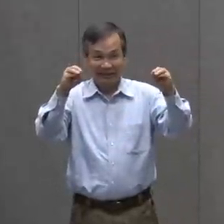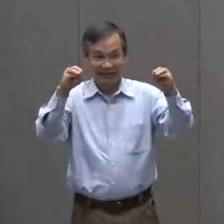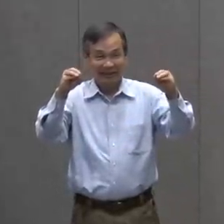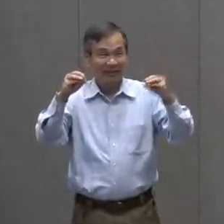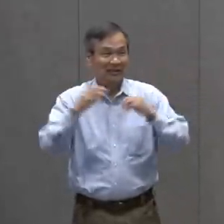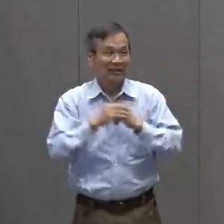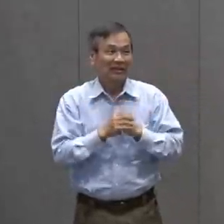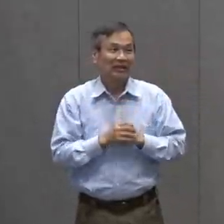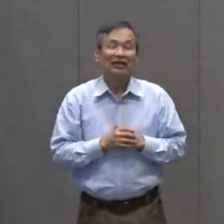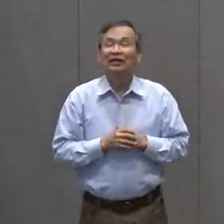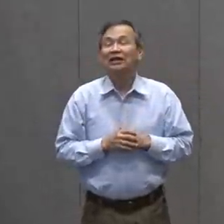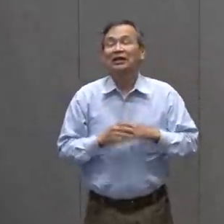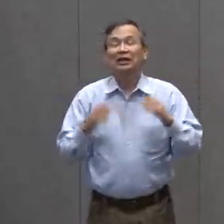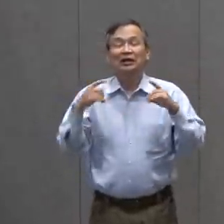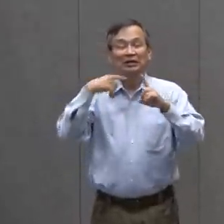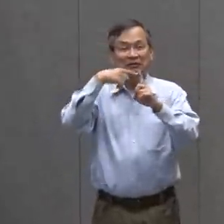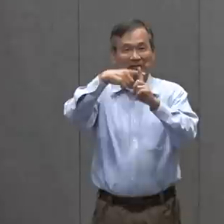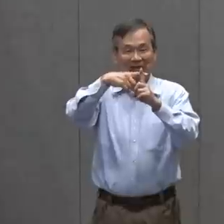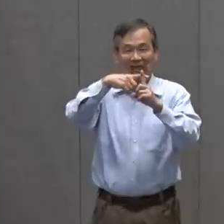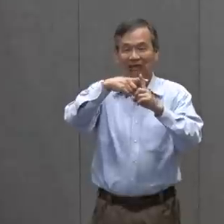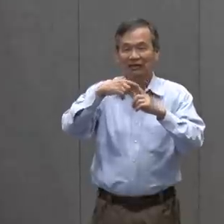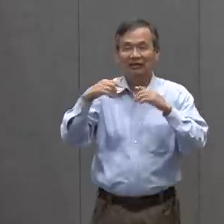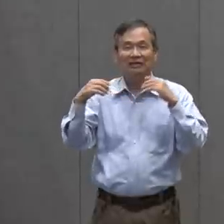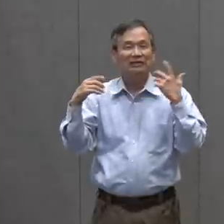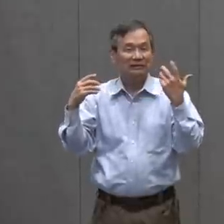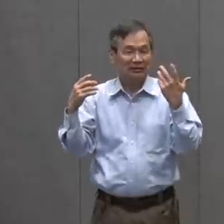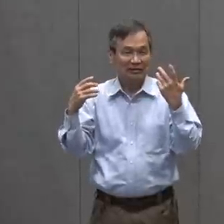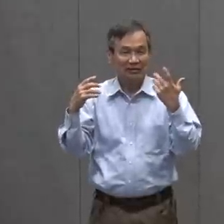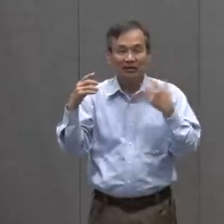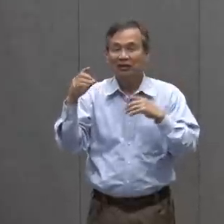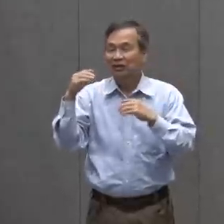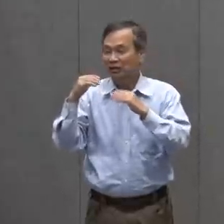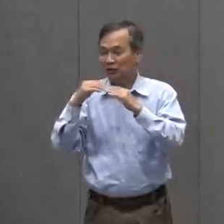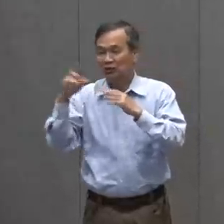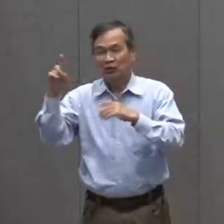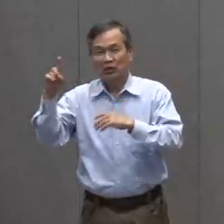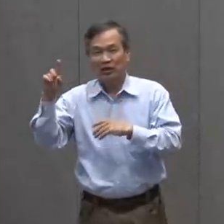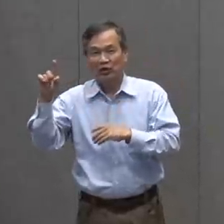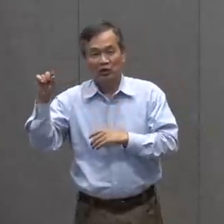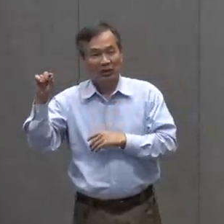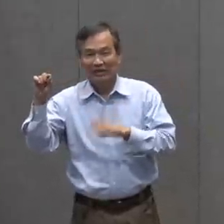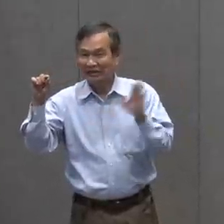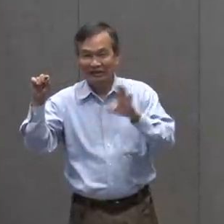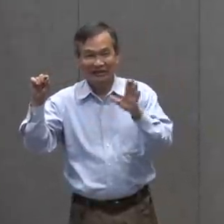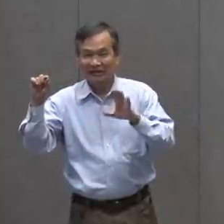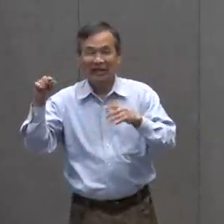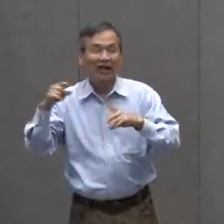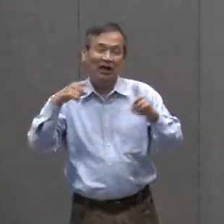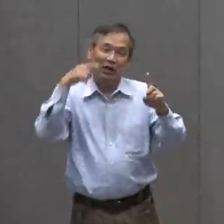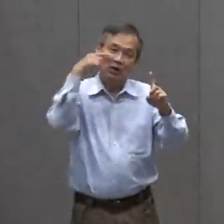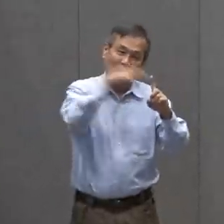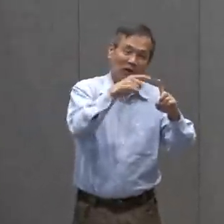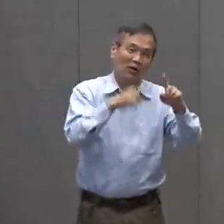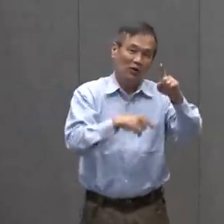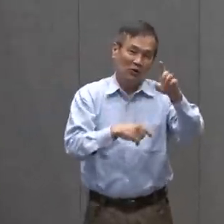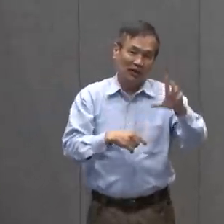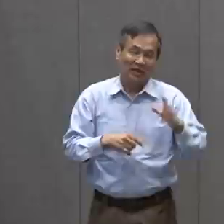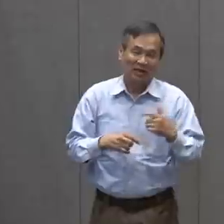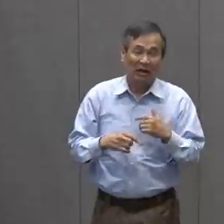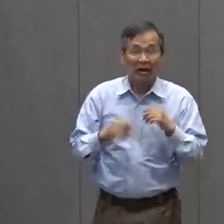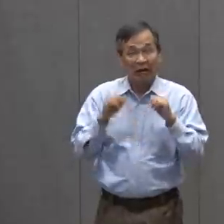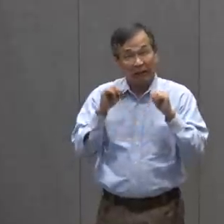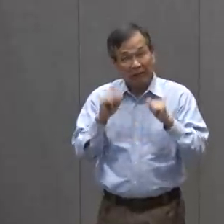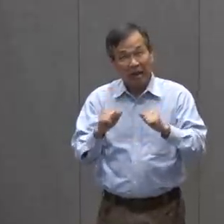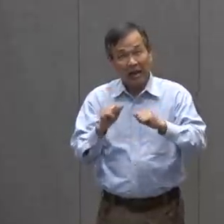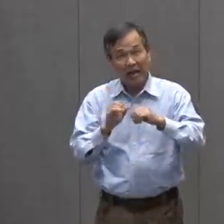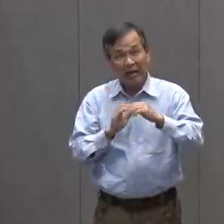I did 6 tens over here, that would be another 60 or 120. And remember, I can get close to 100. I can go over if